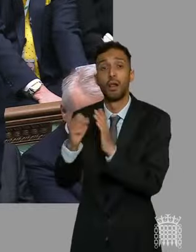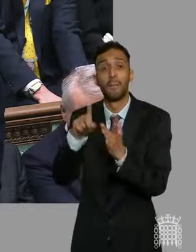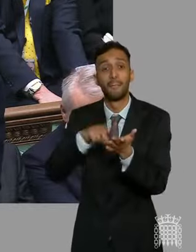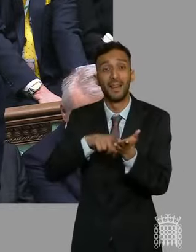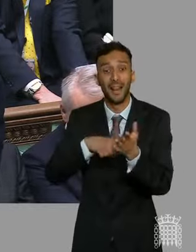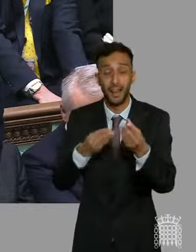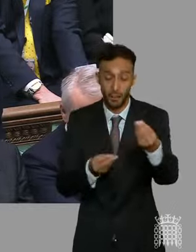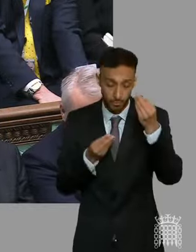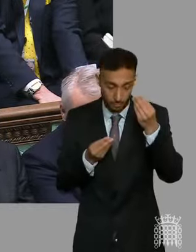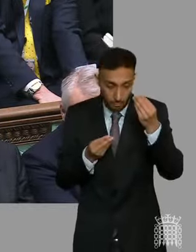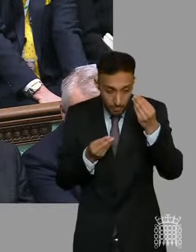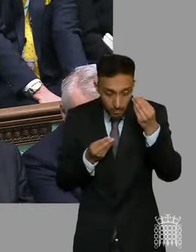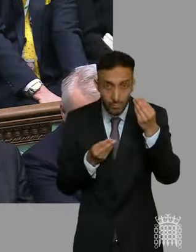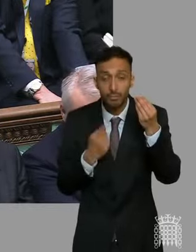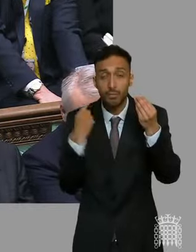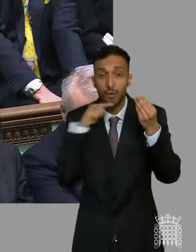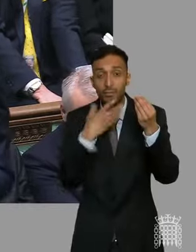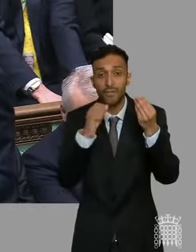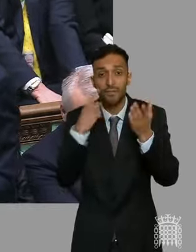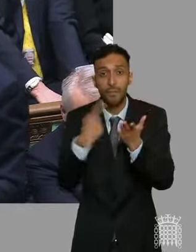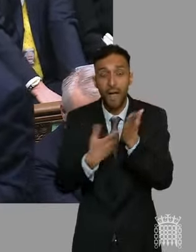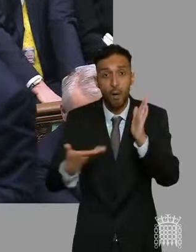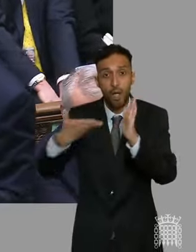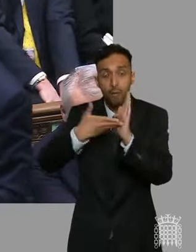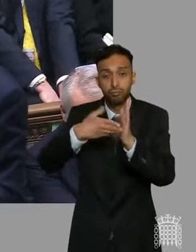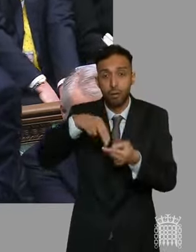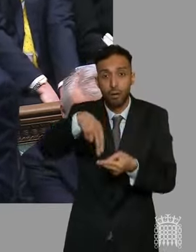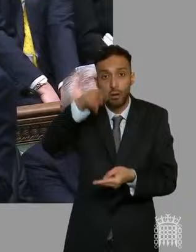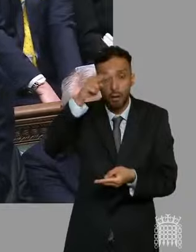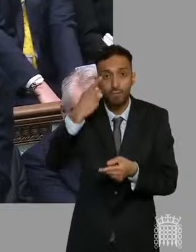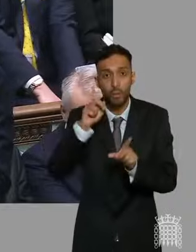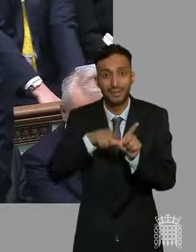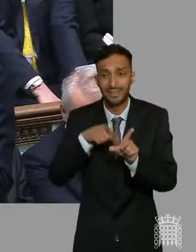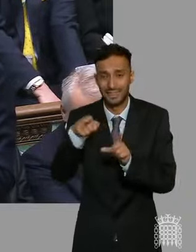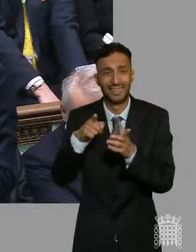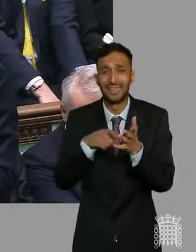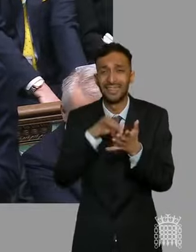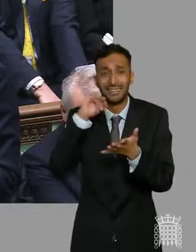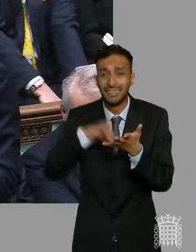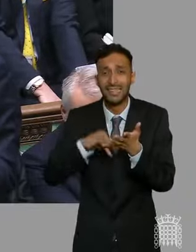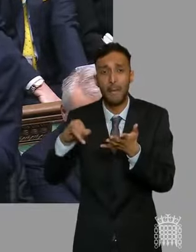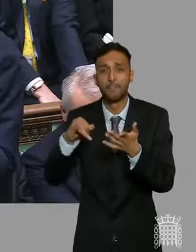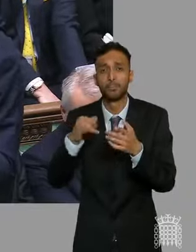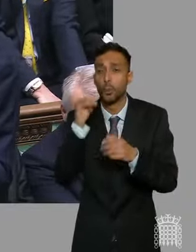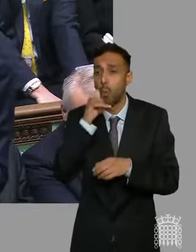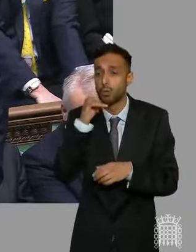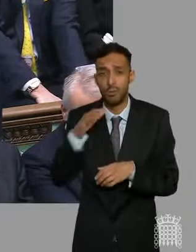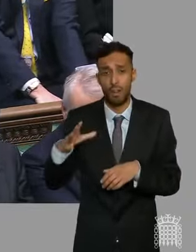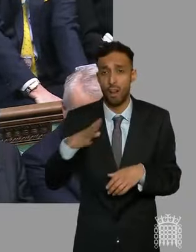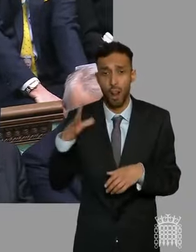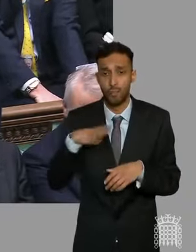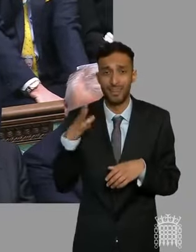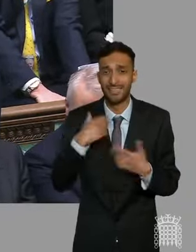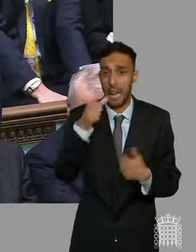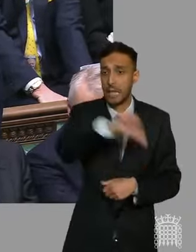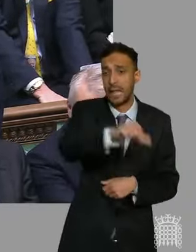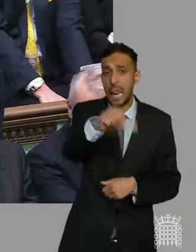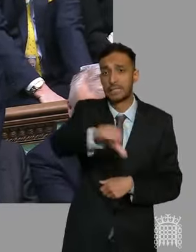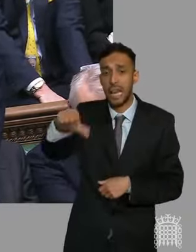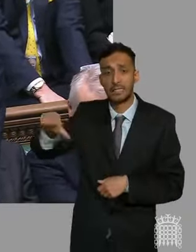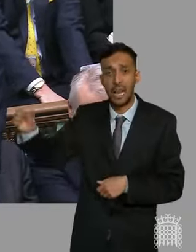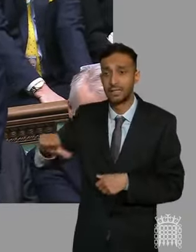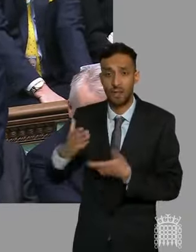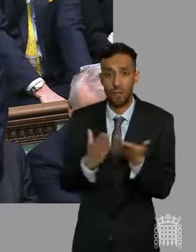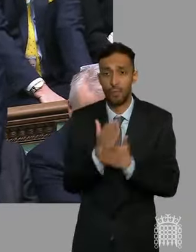so many people, whether it's leaking pipes or pumping their filthy sewage into our rivers. A third of customers' bills are